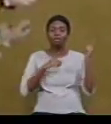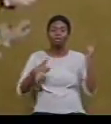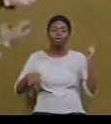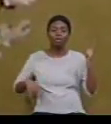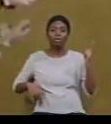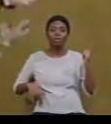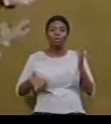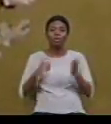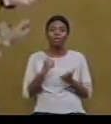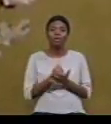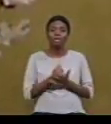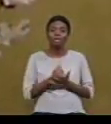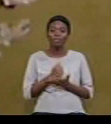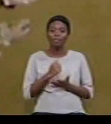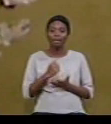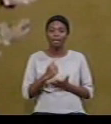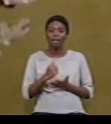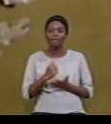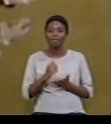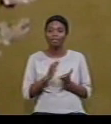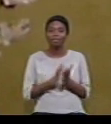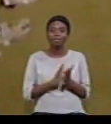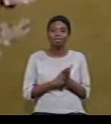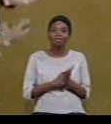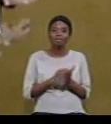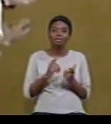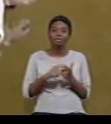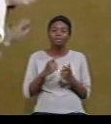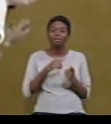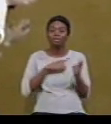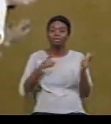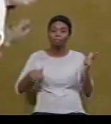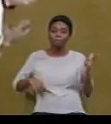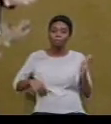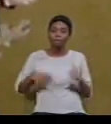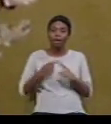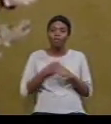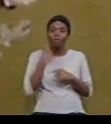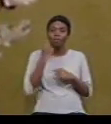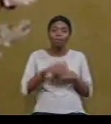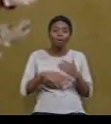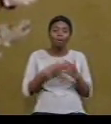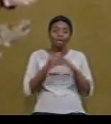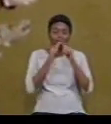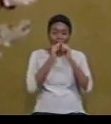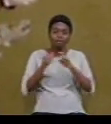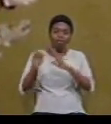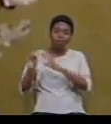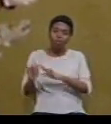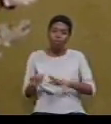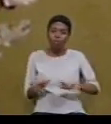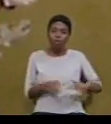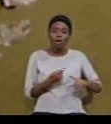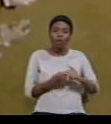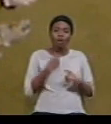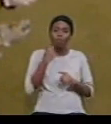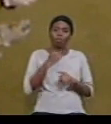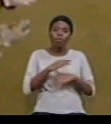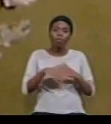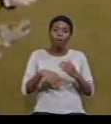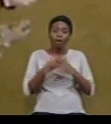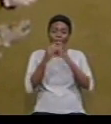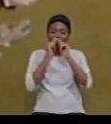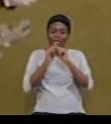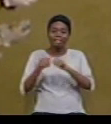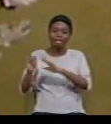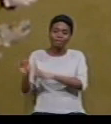To the Lord, praise to the Lord, from whom all blessings flow, from